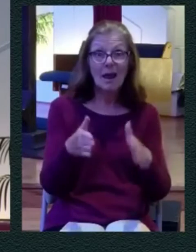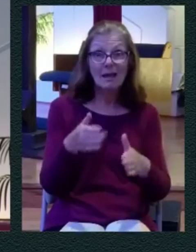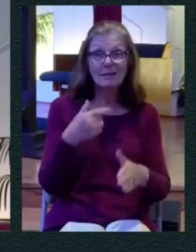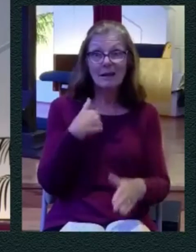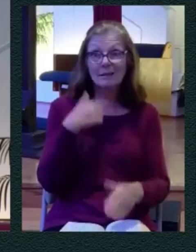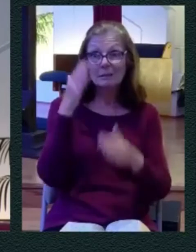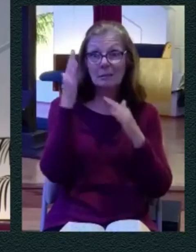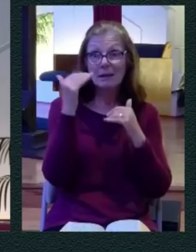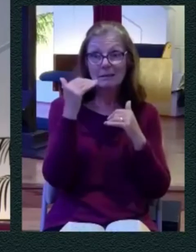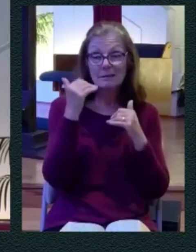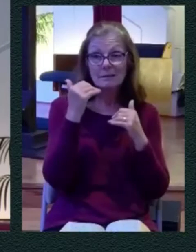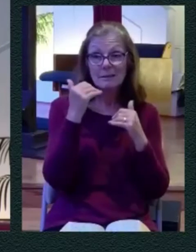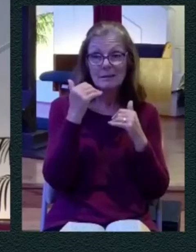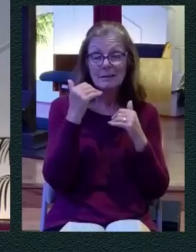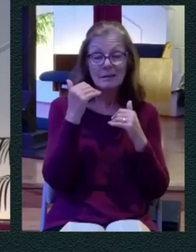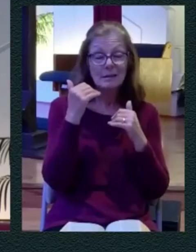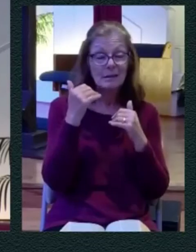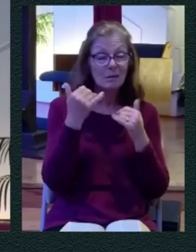Once again,